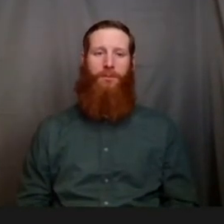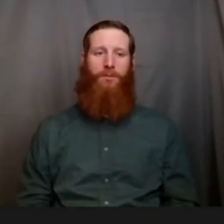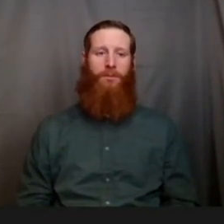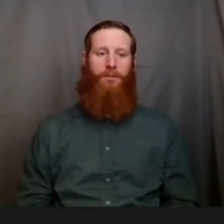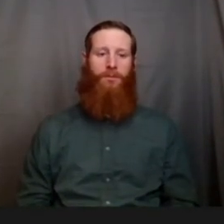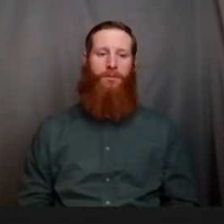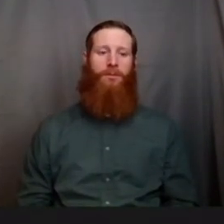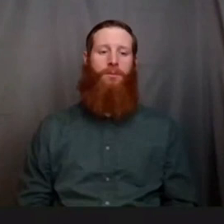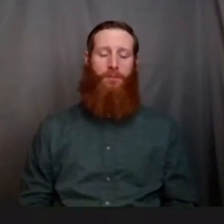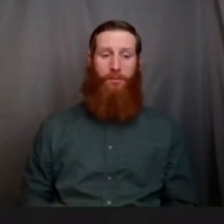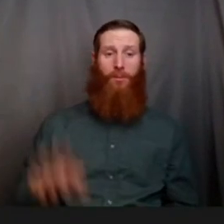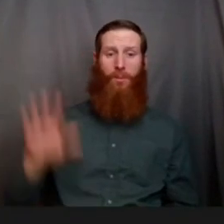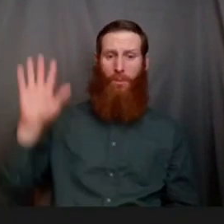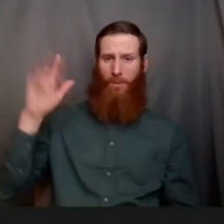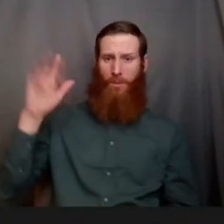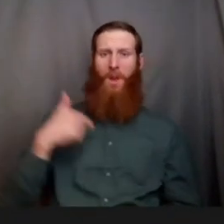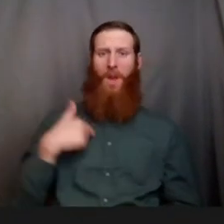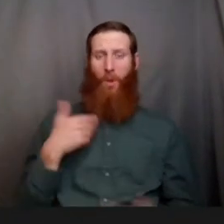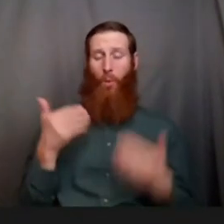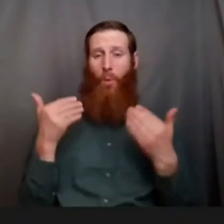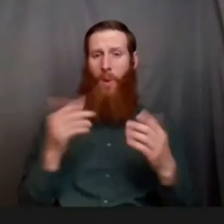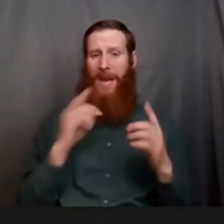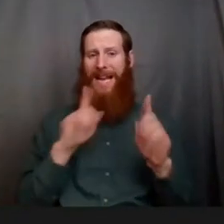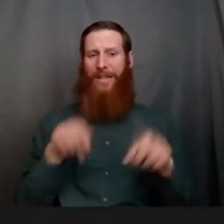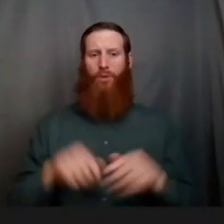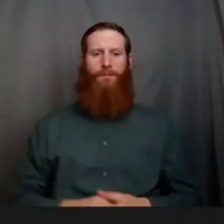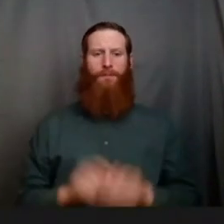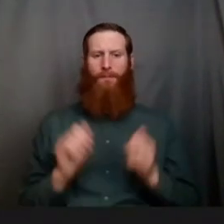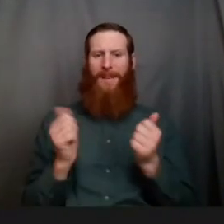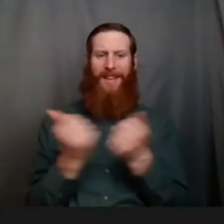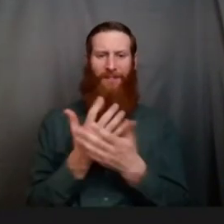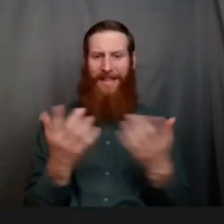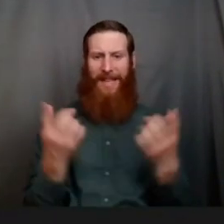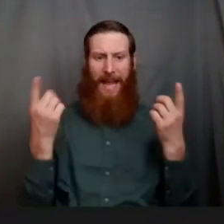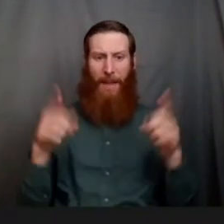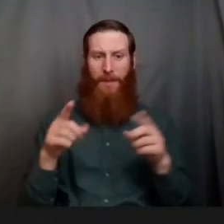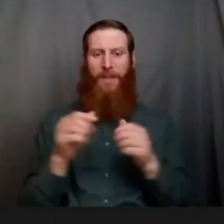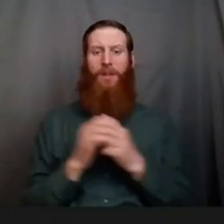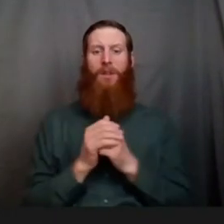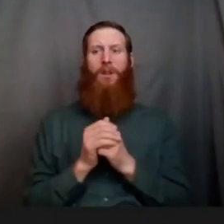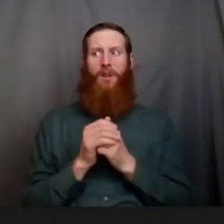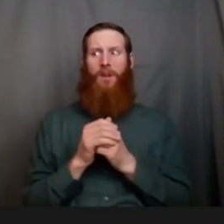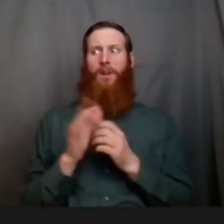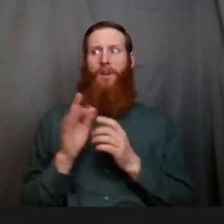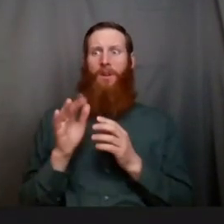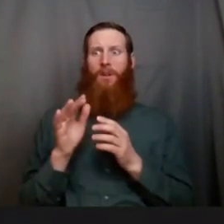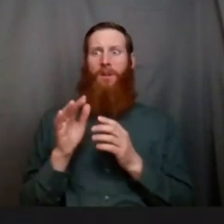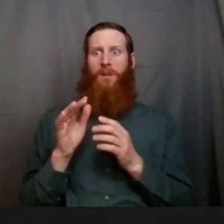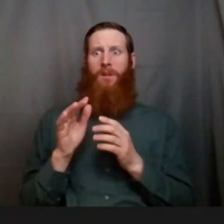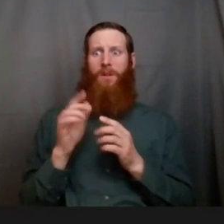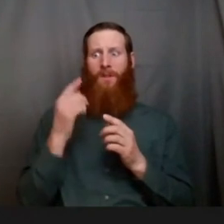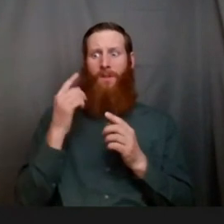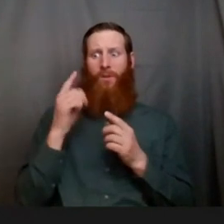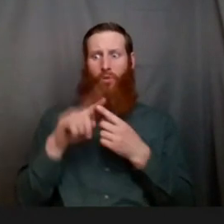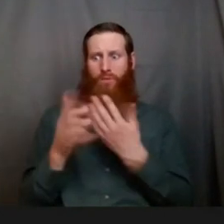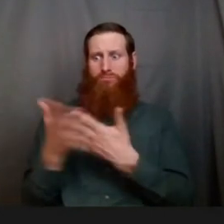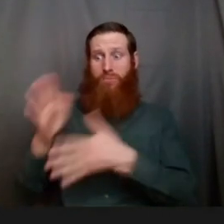I can go ahead and answer that question. Everything's going to happen to prioritize siblings. Most of the schools